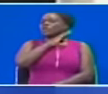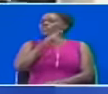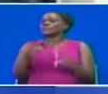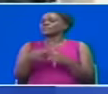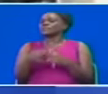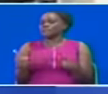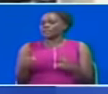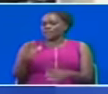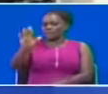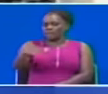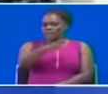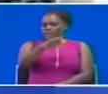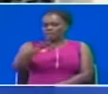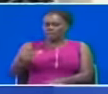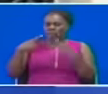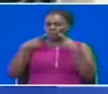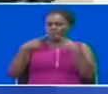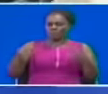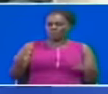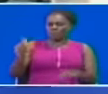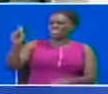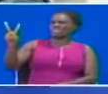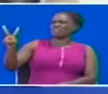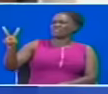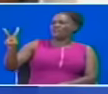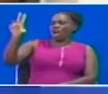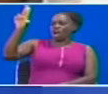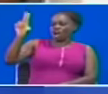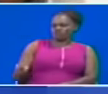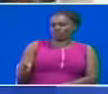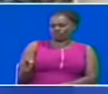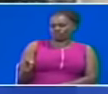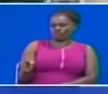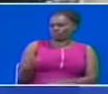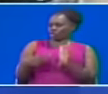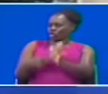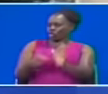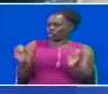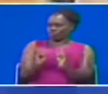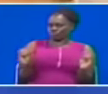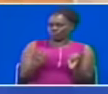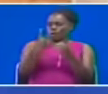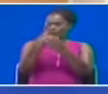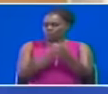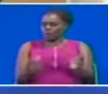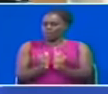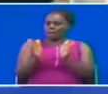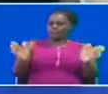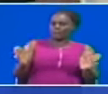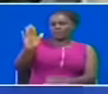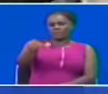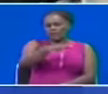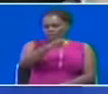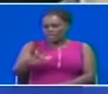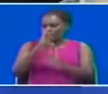began, parliamentary broadcast unit live transmission was taken off air, leaving both the public and